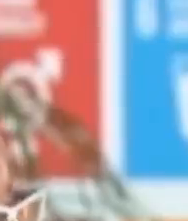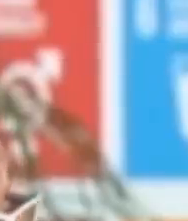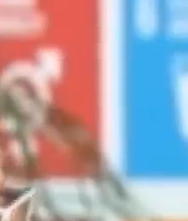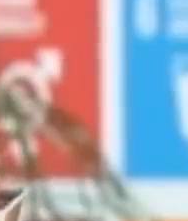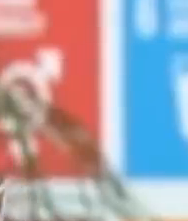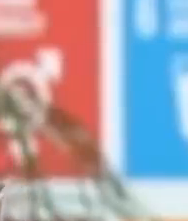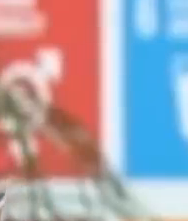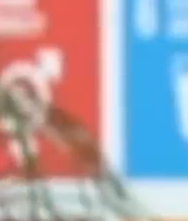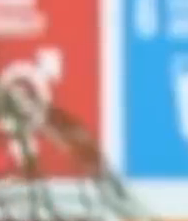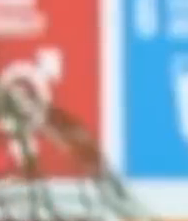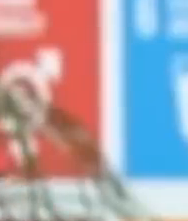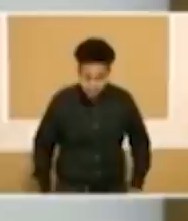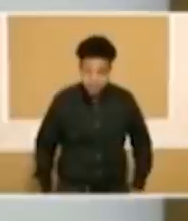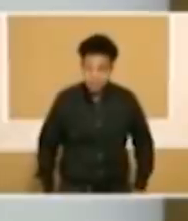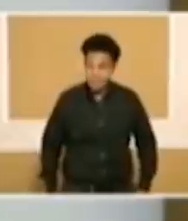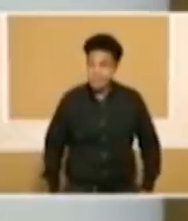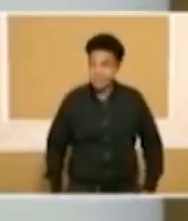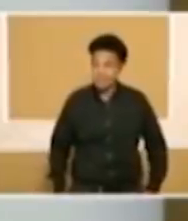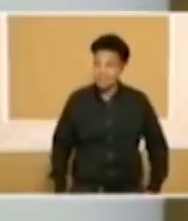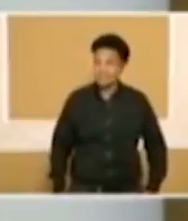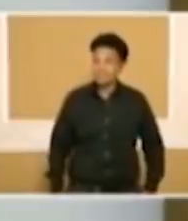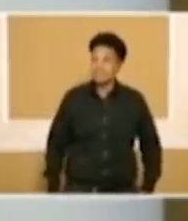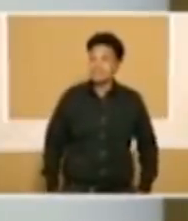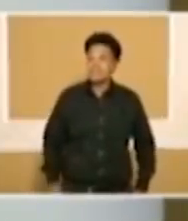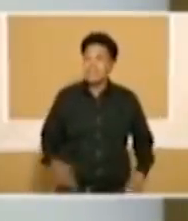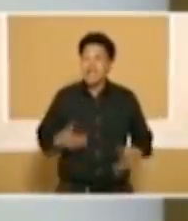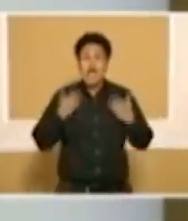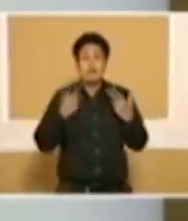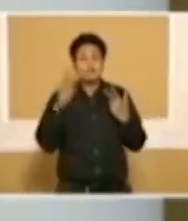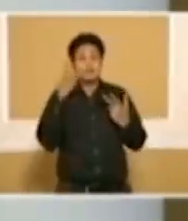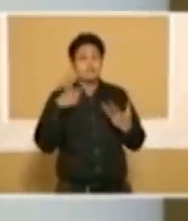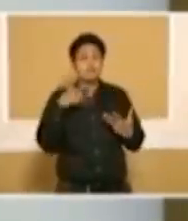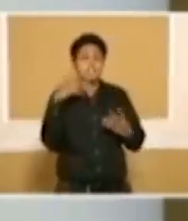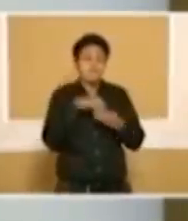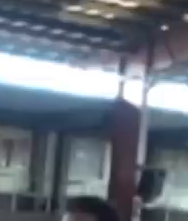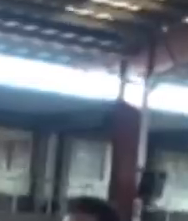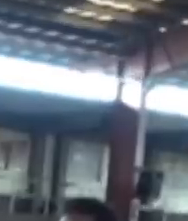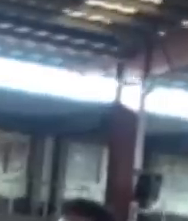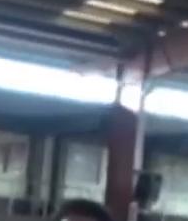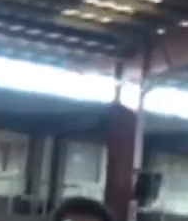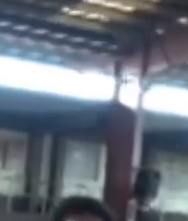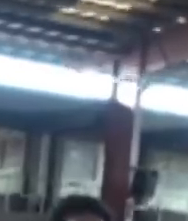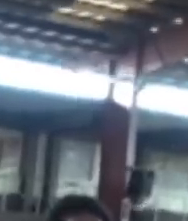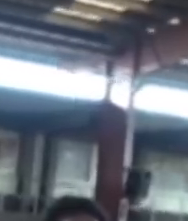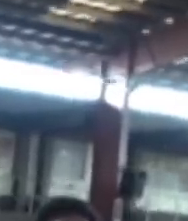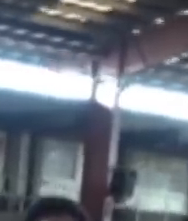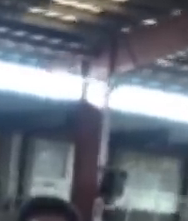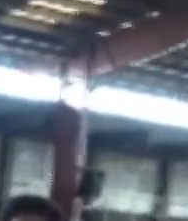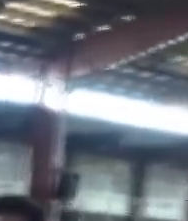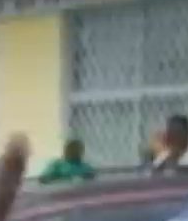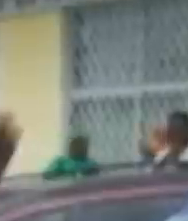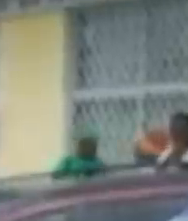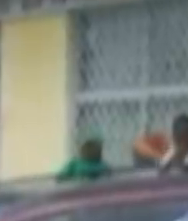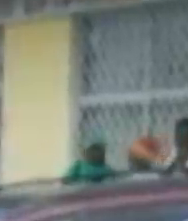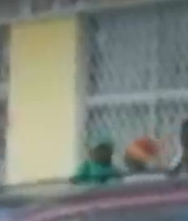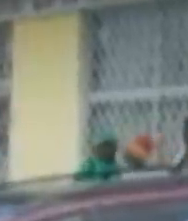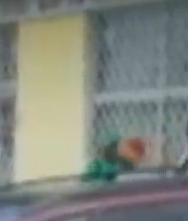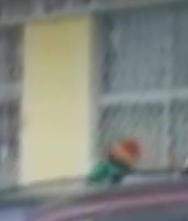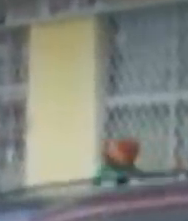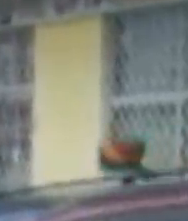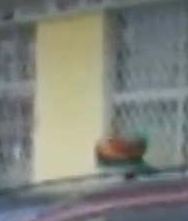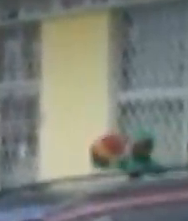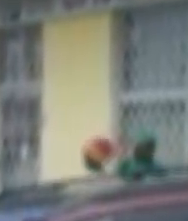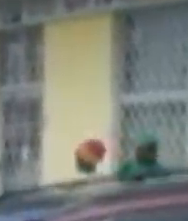of women had lots to say. Among the top agenda items, the number of women in representational politics.